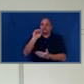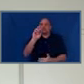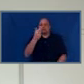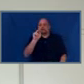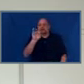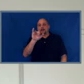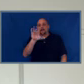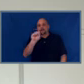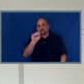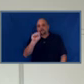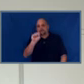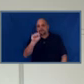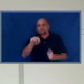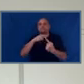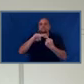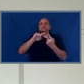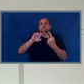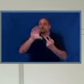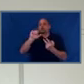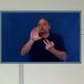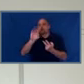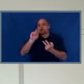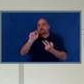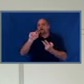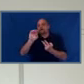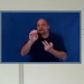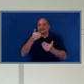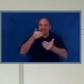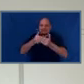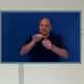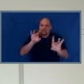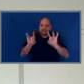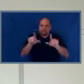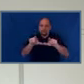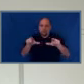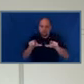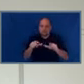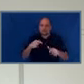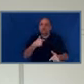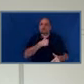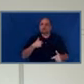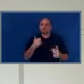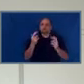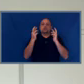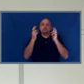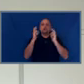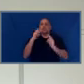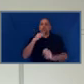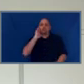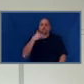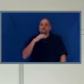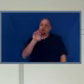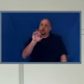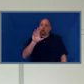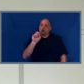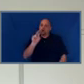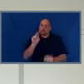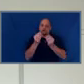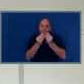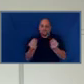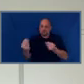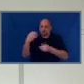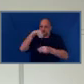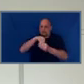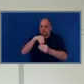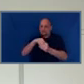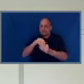molecules and carbonates around the sample site. So we believe it will have some carbon-bearing material. So while that isn't,